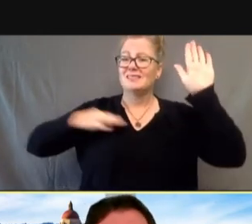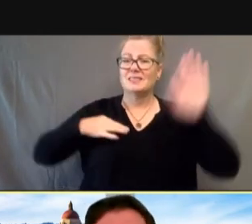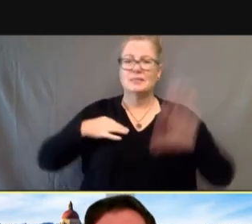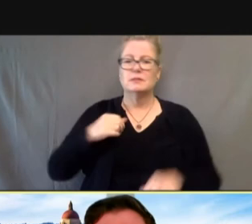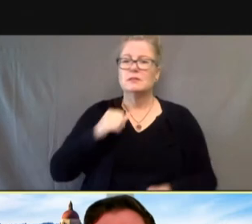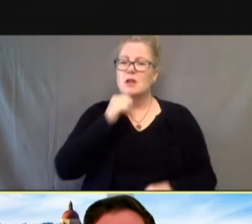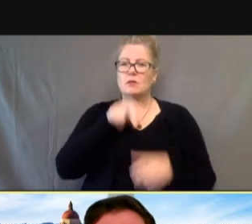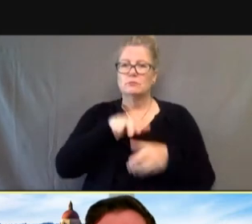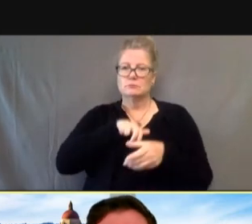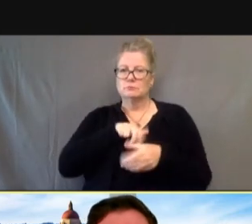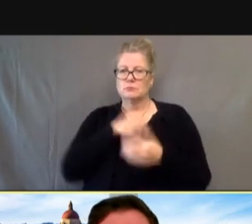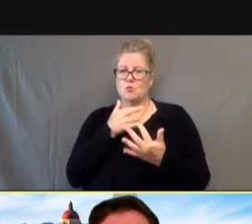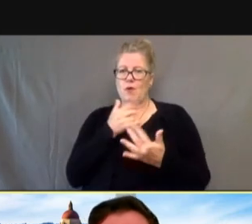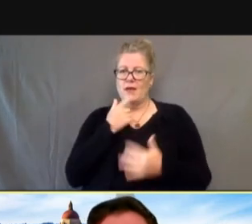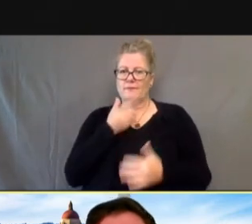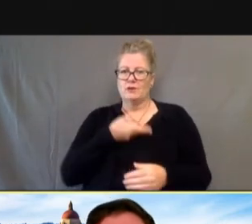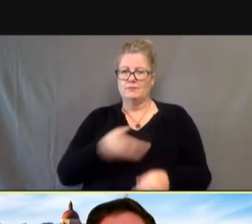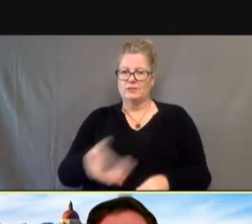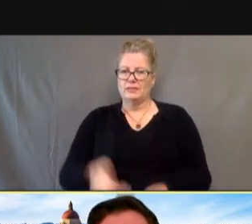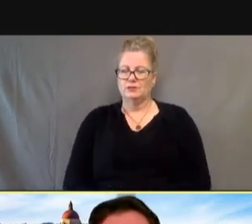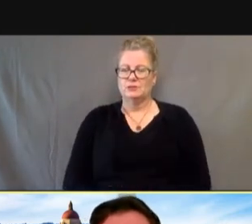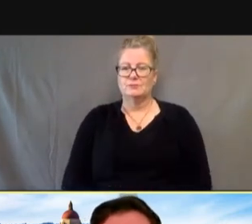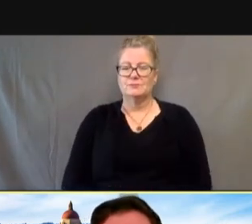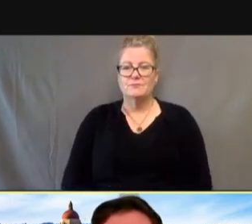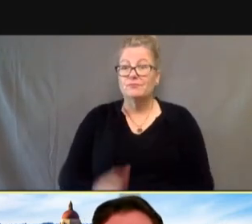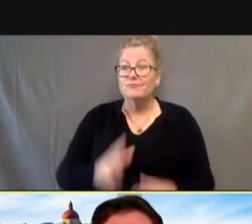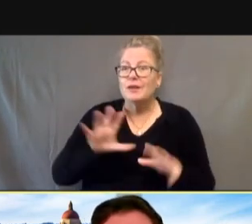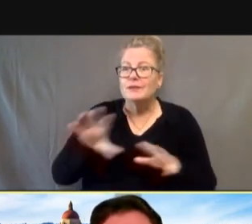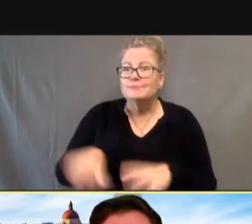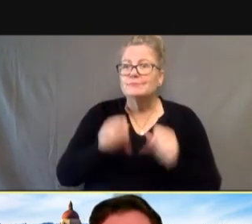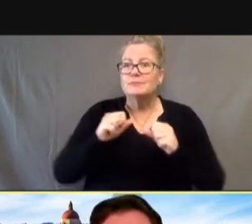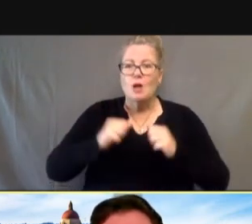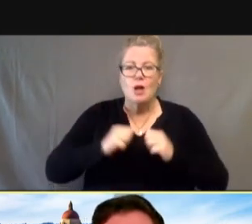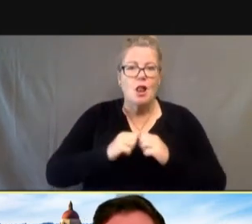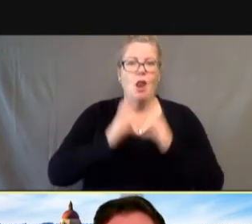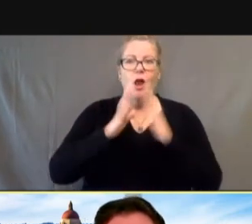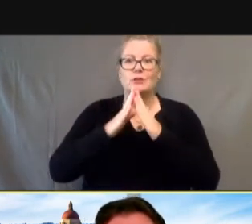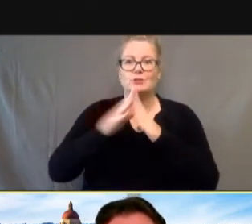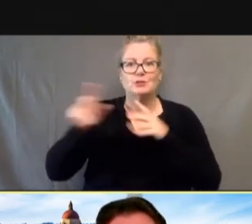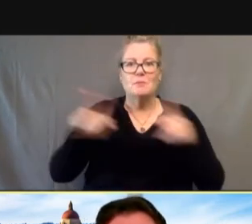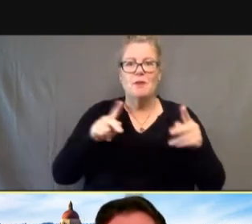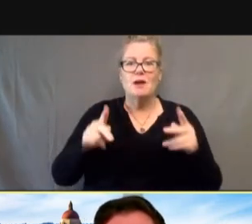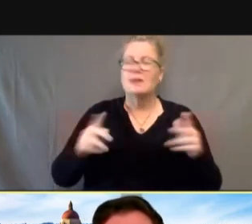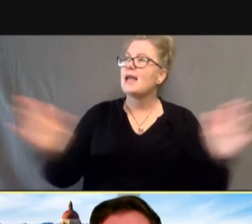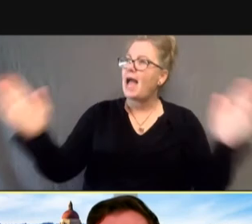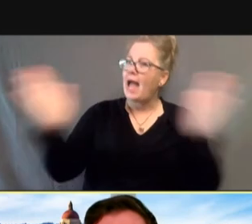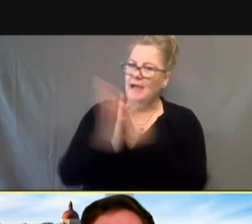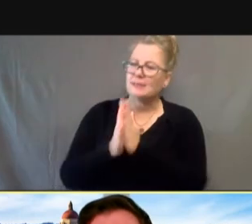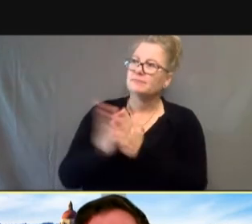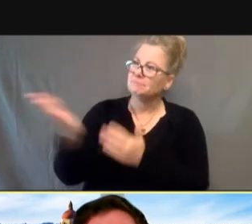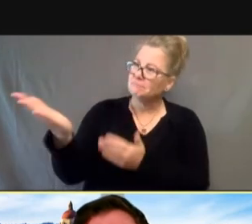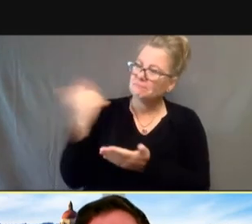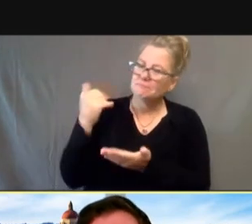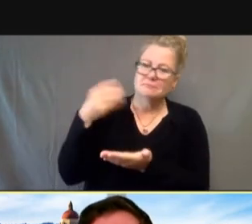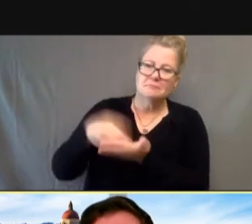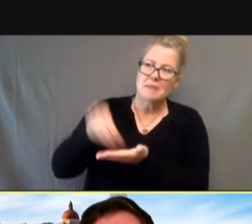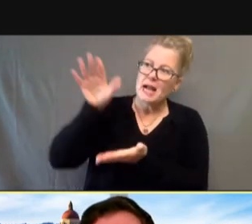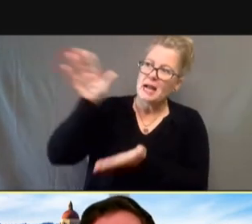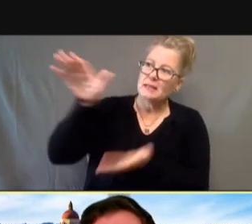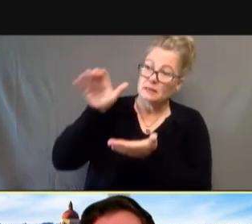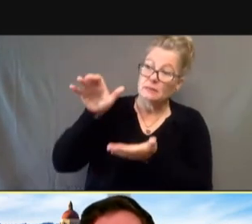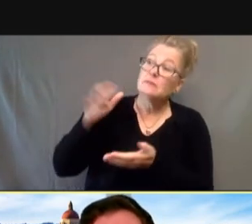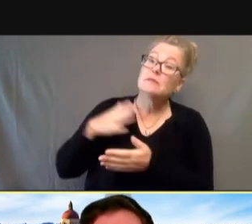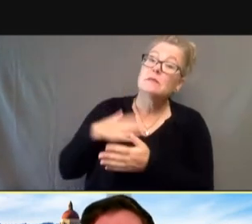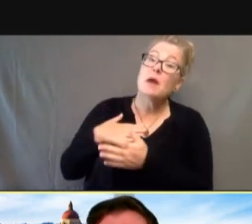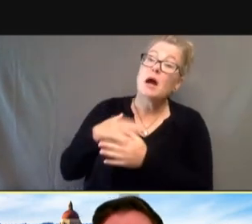Have a launch party. Ask for money. This is a litmus test to see if your organization is actually behind you, whether or not they'll fund a